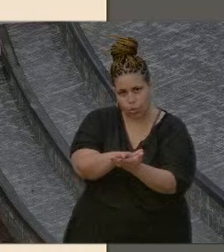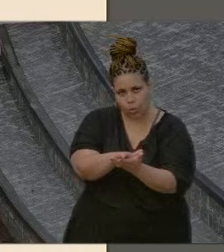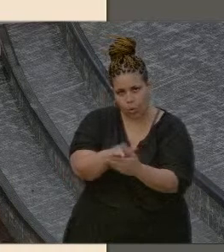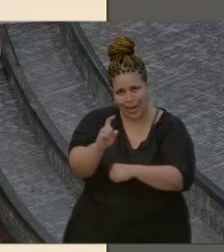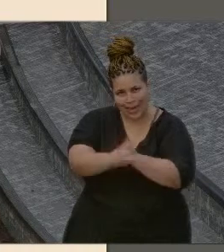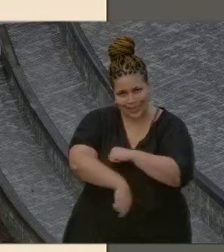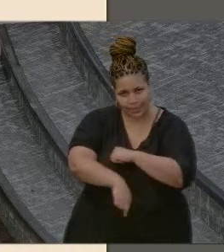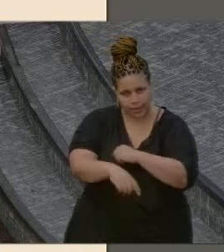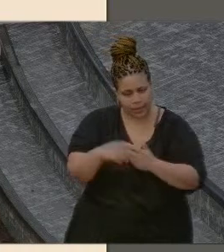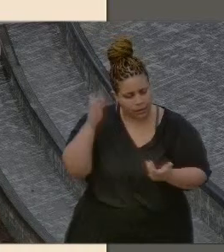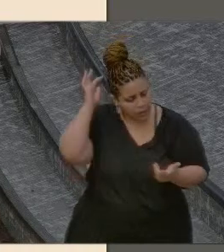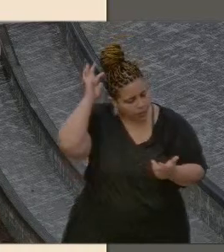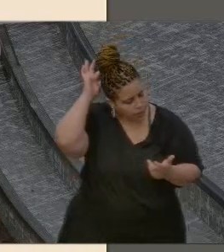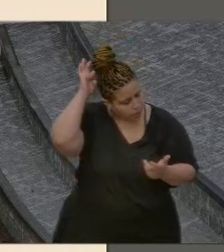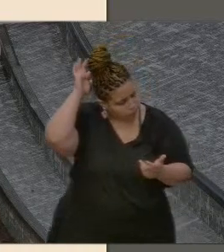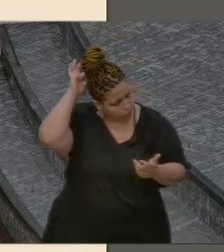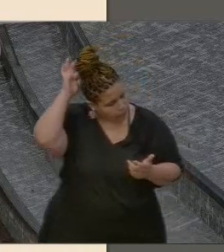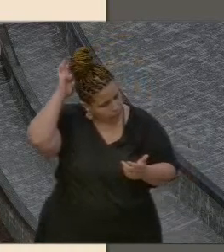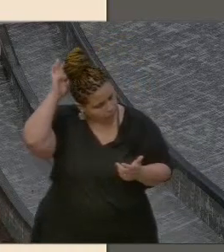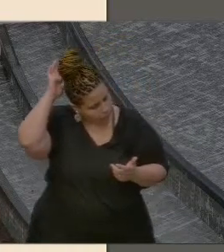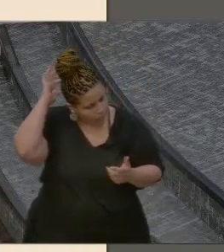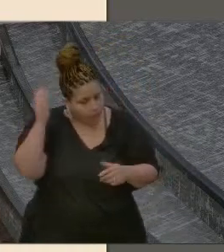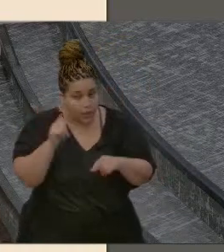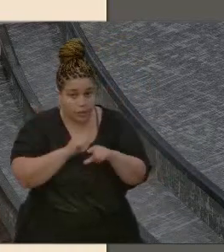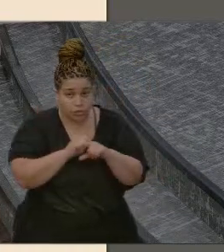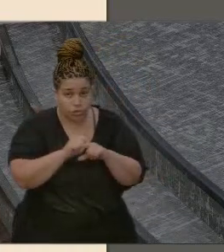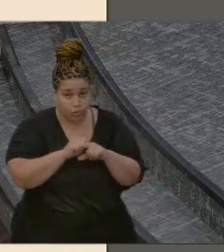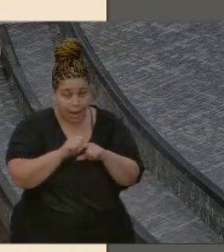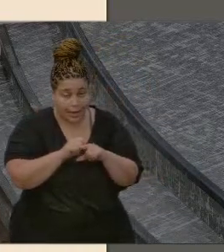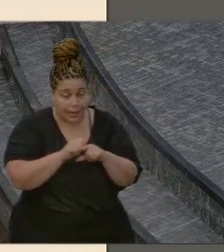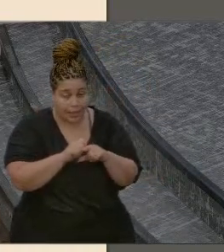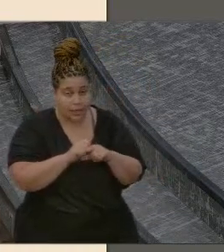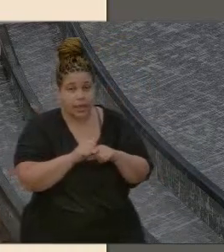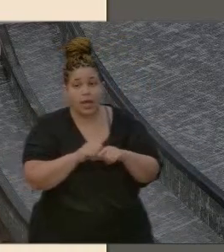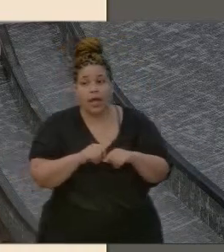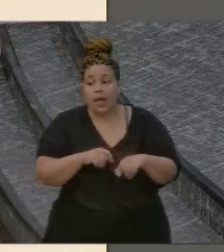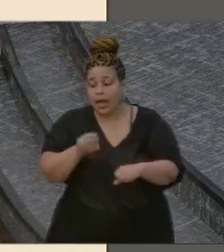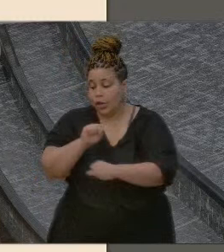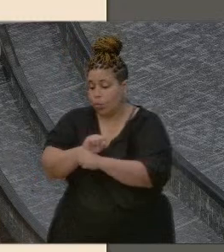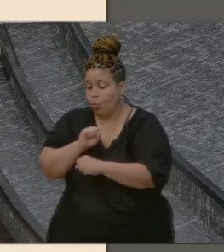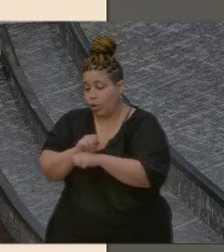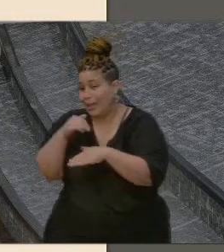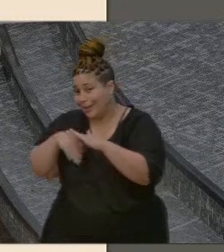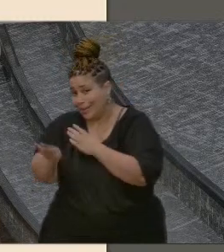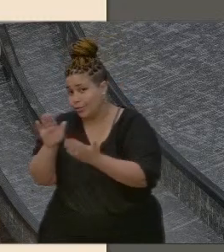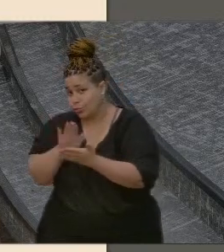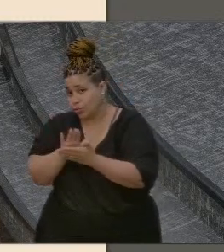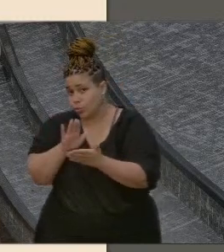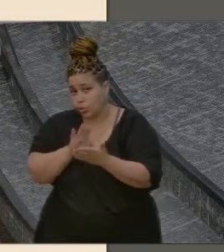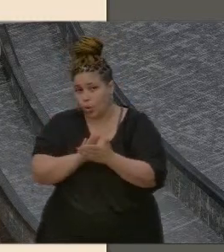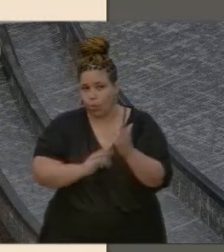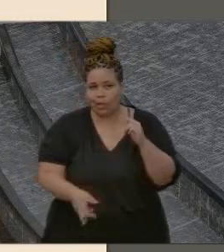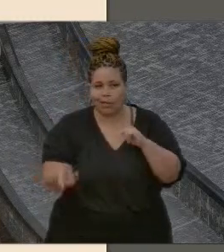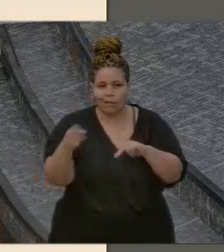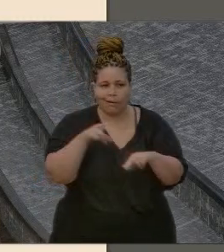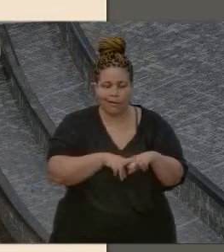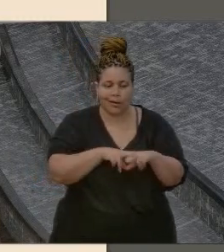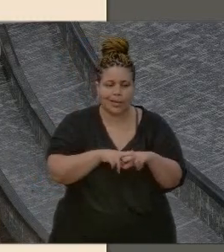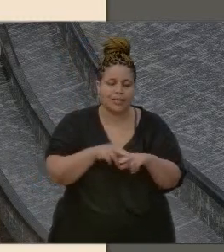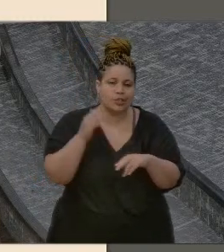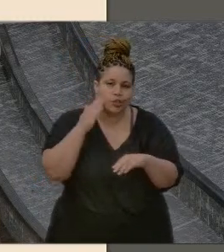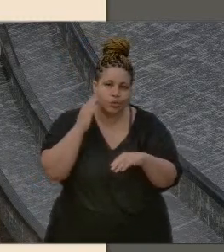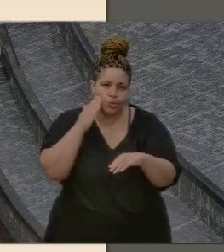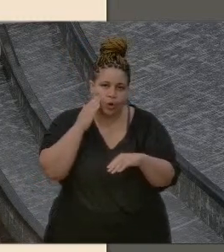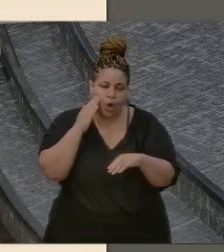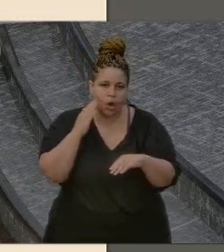that the training and the on-the-job support will then increase the professional capacity, which will then increase adult